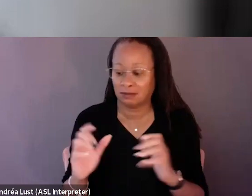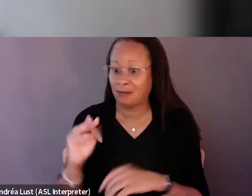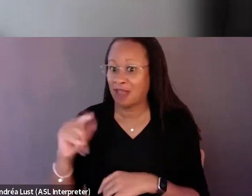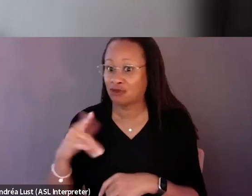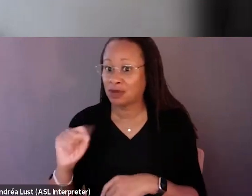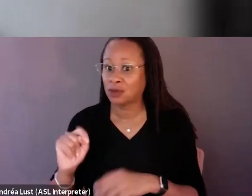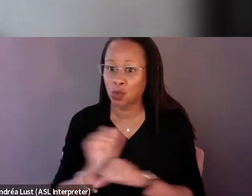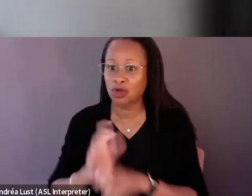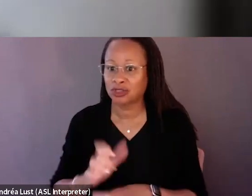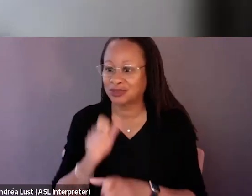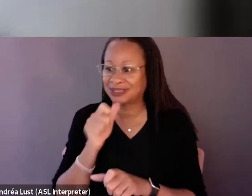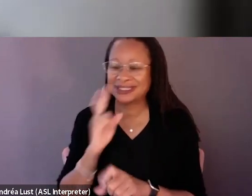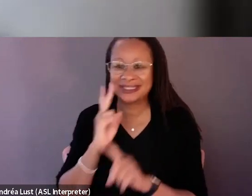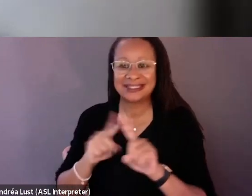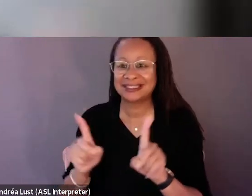so